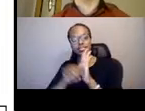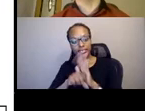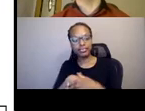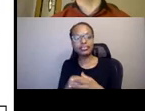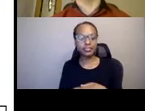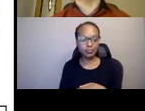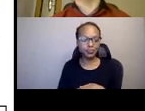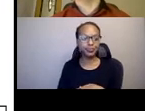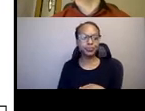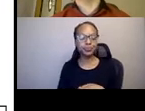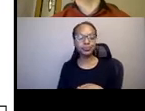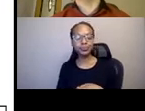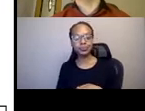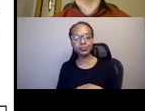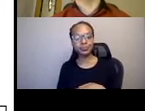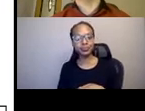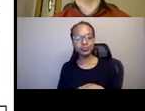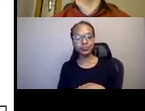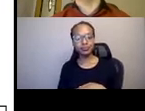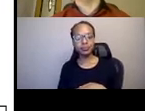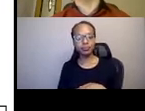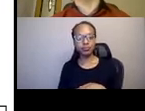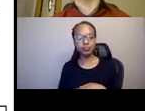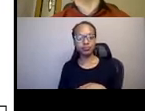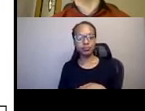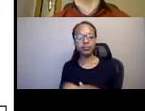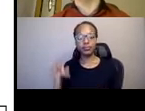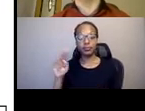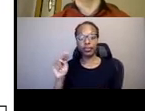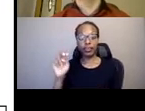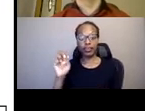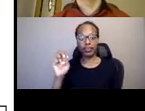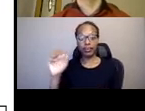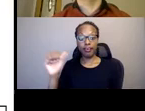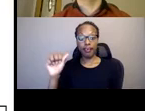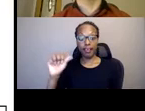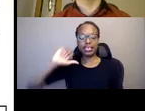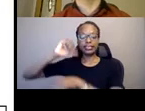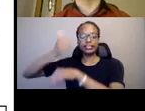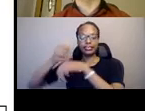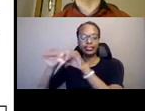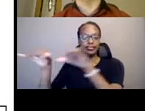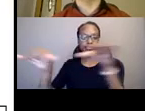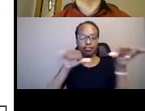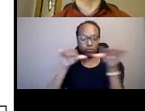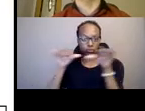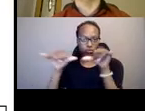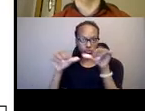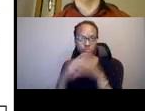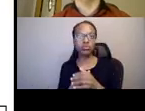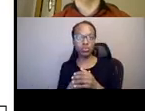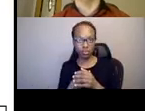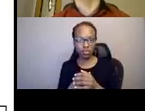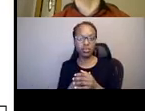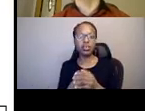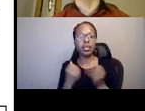And I believe the NEA sets the standard. many people say that, to have the funding from the